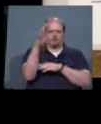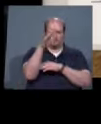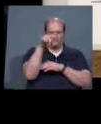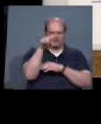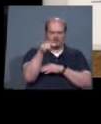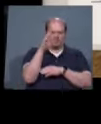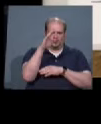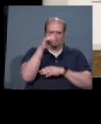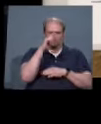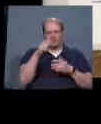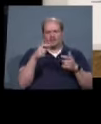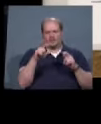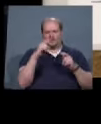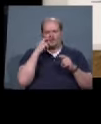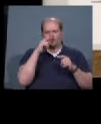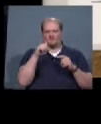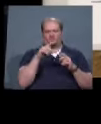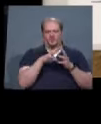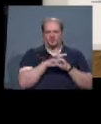there will not allow for